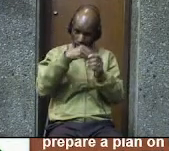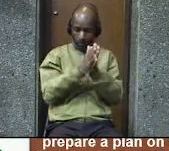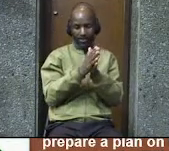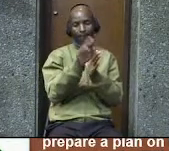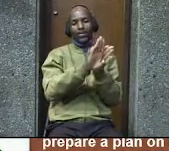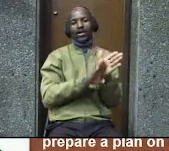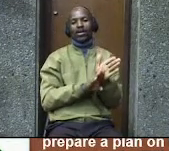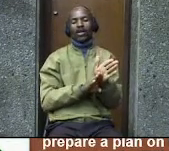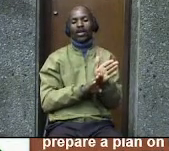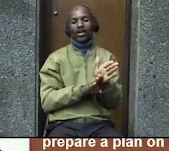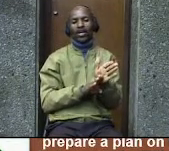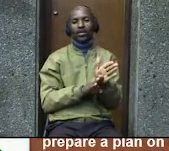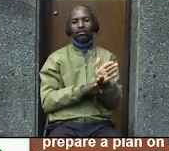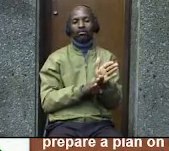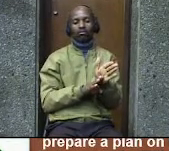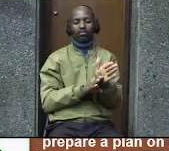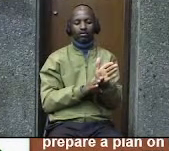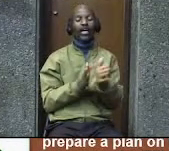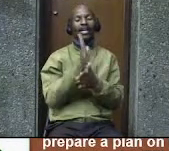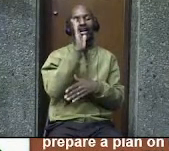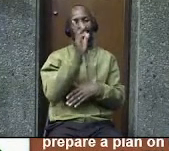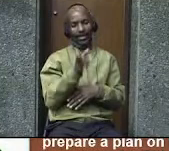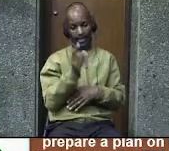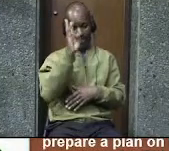bill. And then